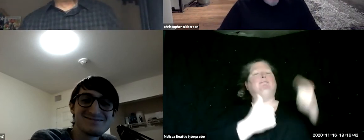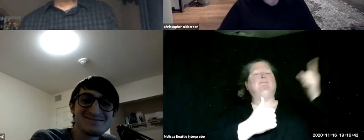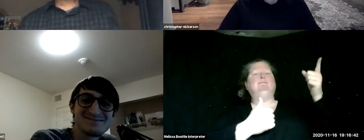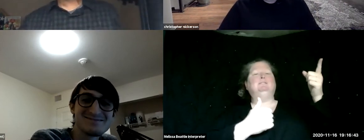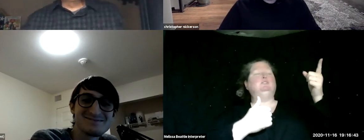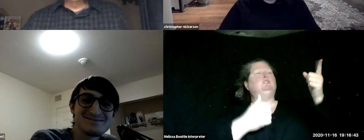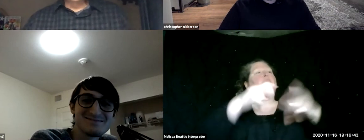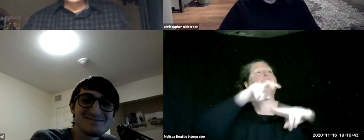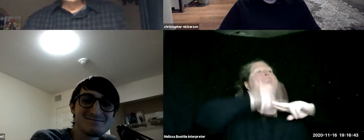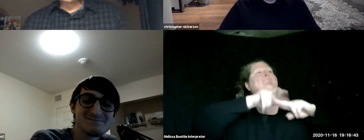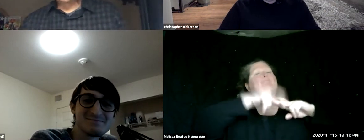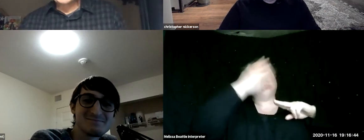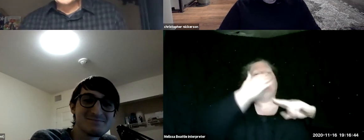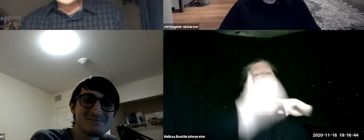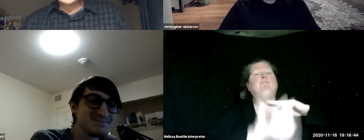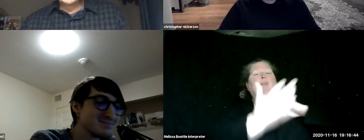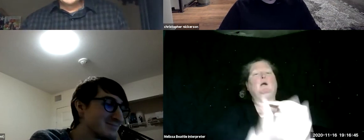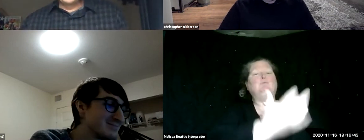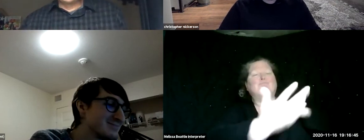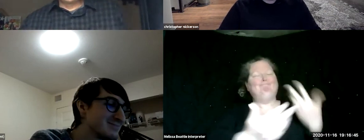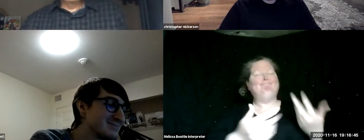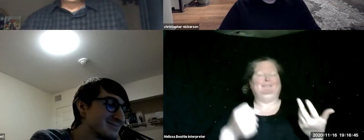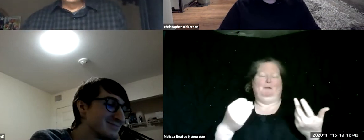Make your own bows and arrows to go hunt your food. Yeah, I know.